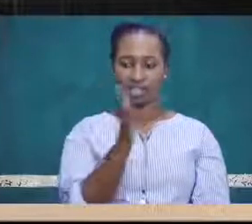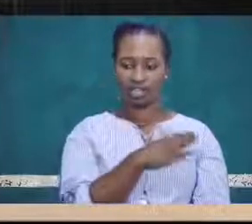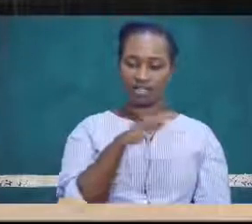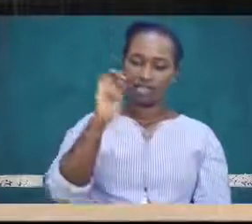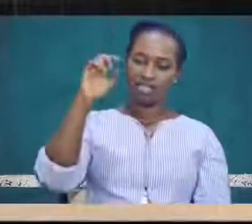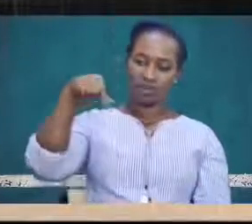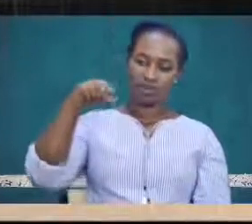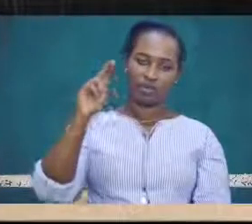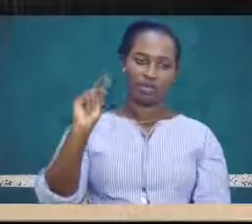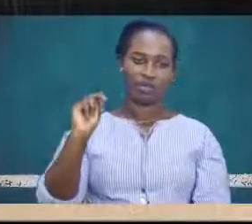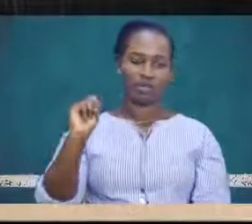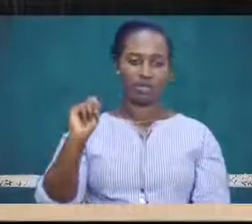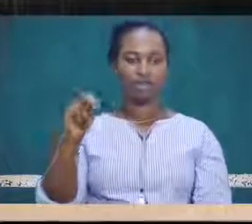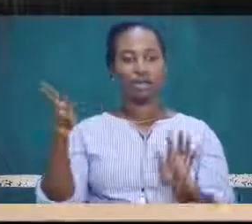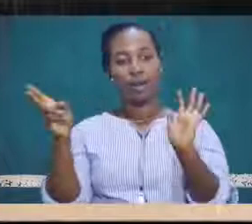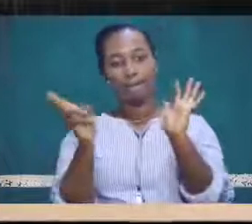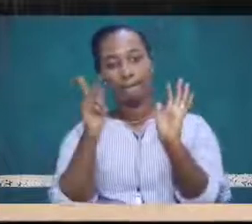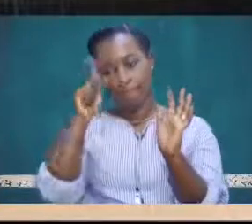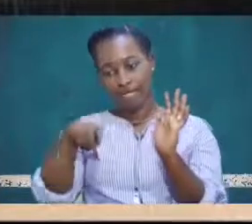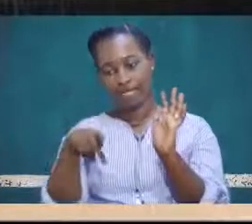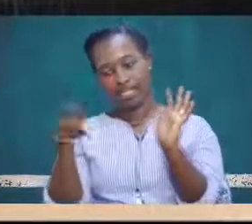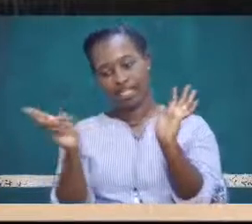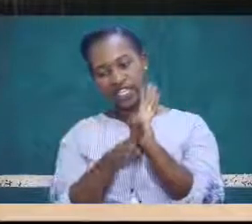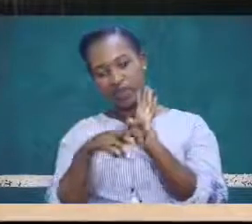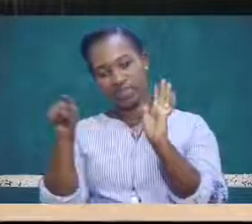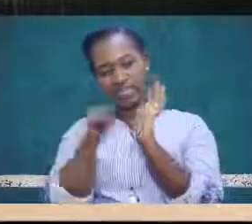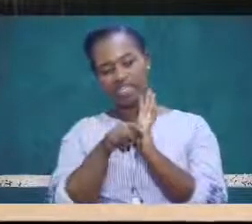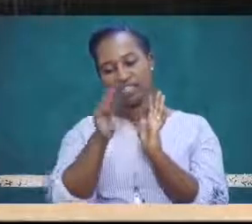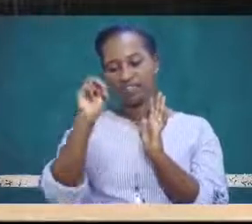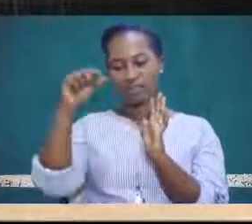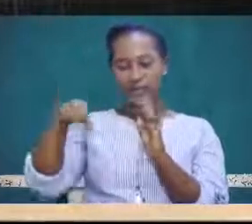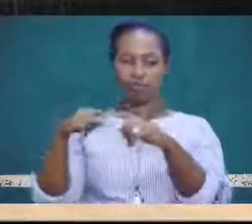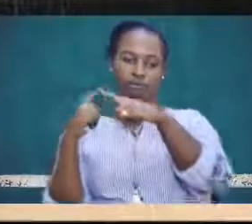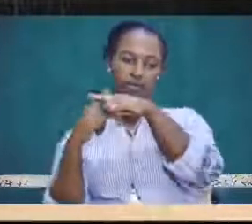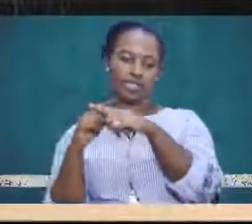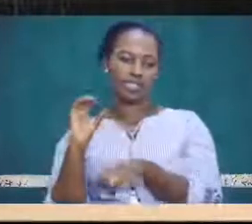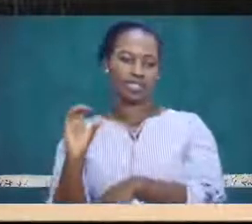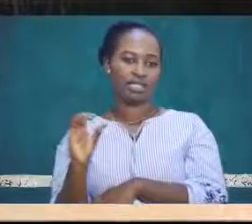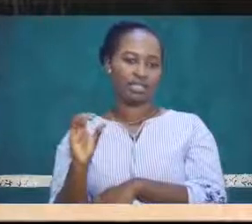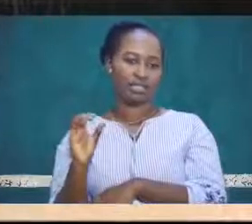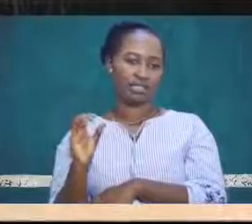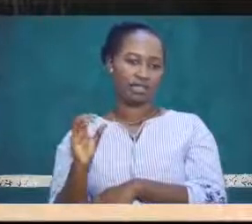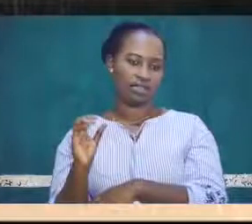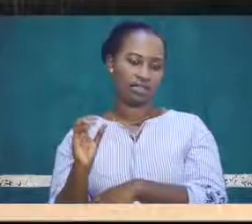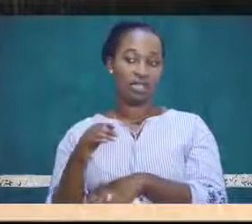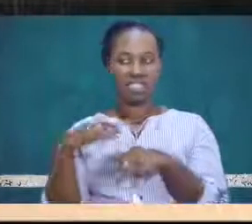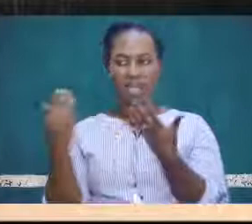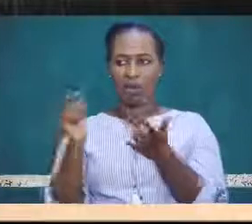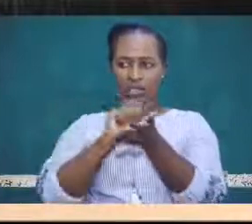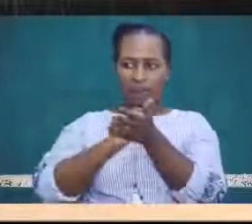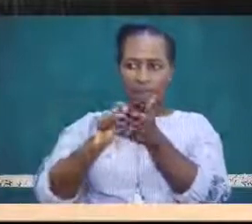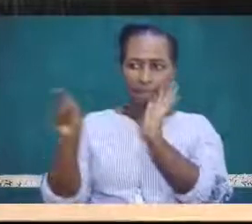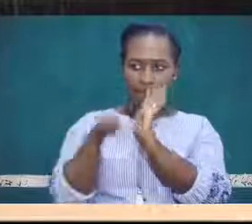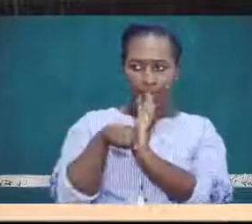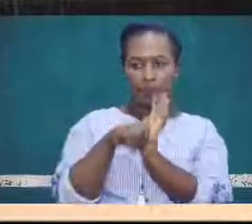P equaling to negative, this one plus C. Or even you may ignore this,